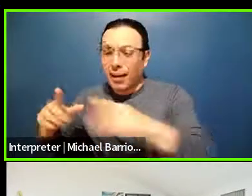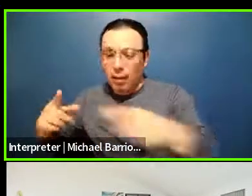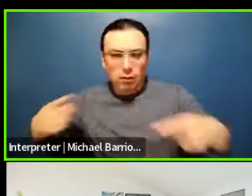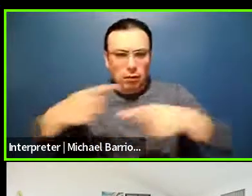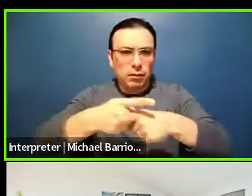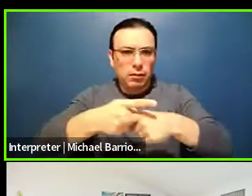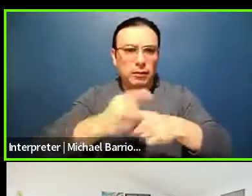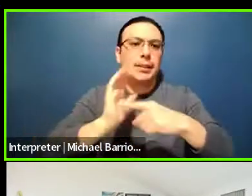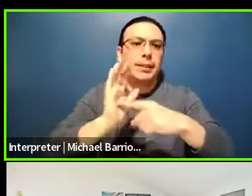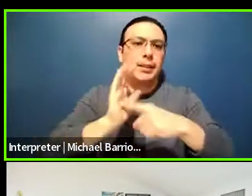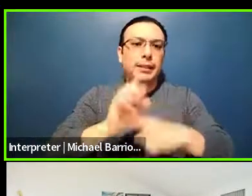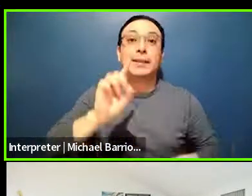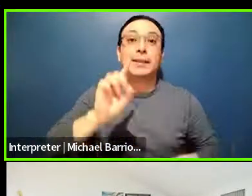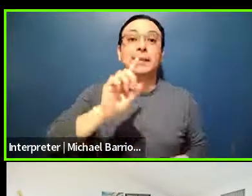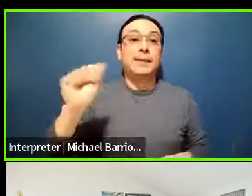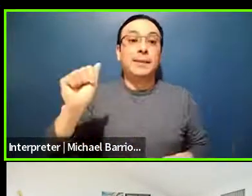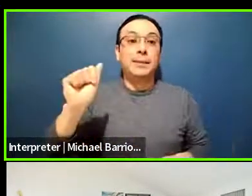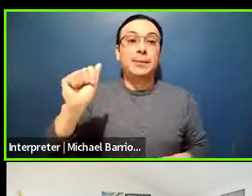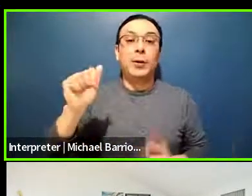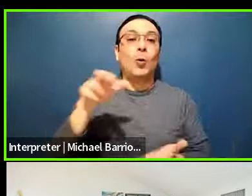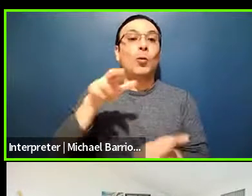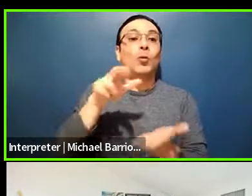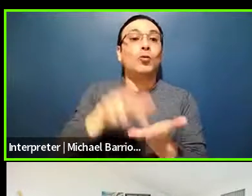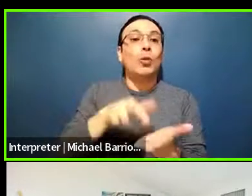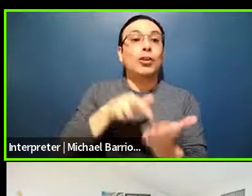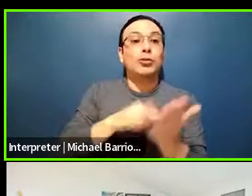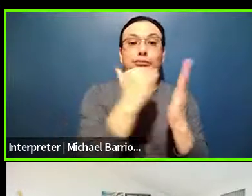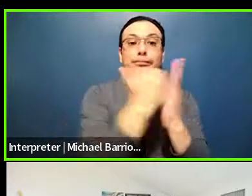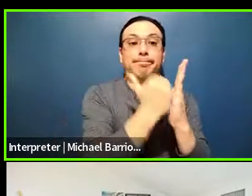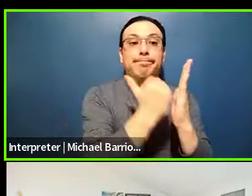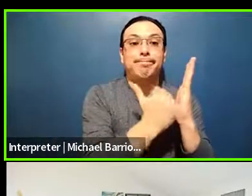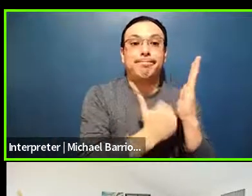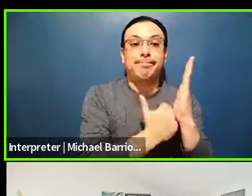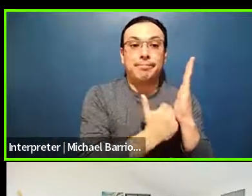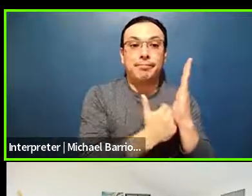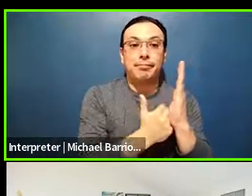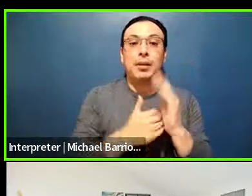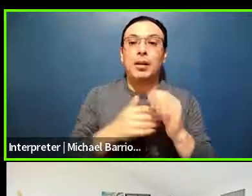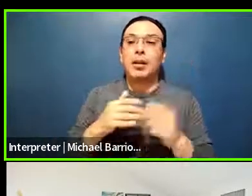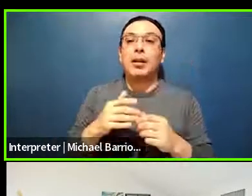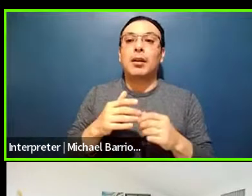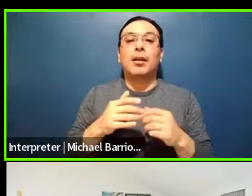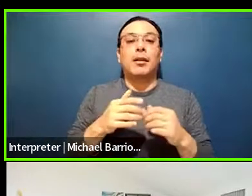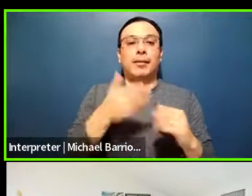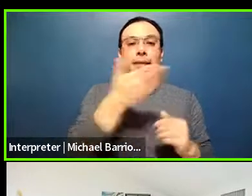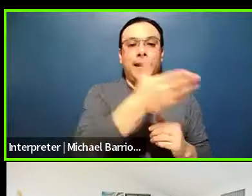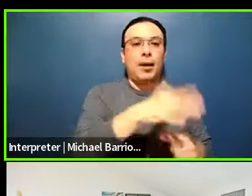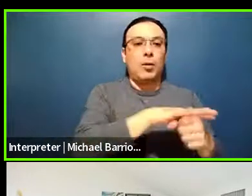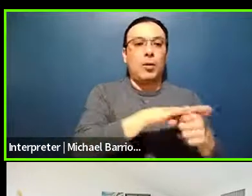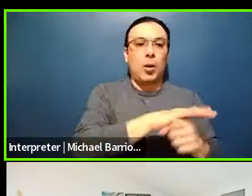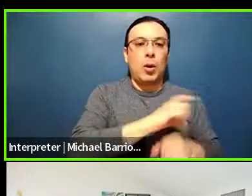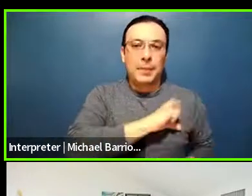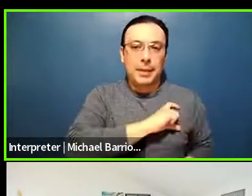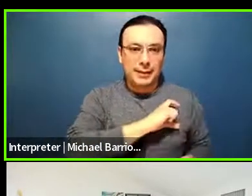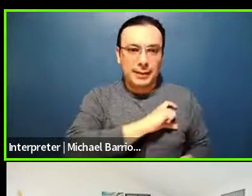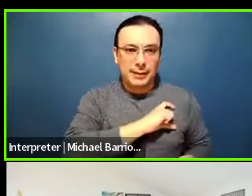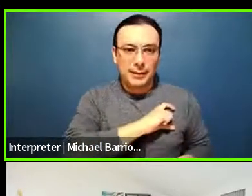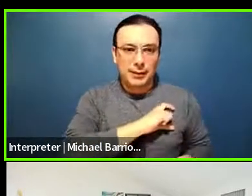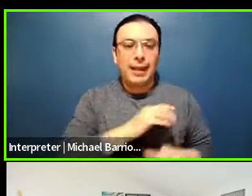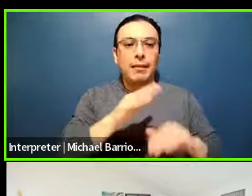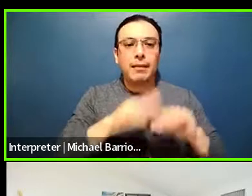promoting a disability registry with local police instead of alternative crisis responses.